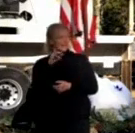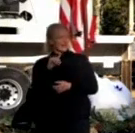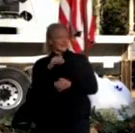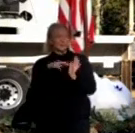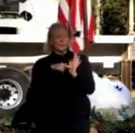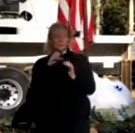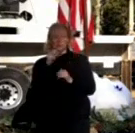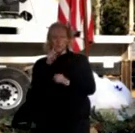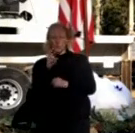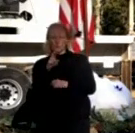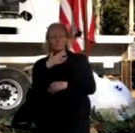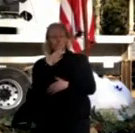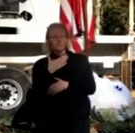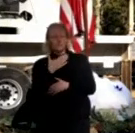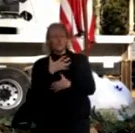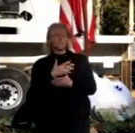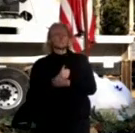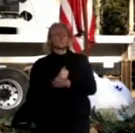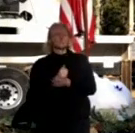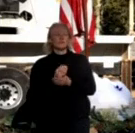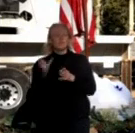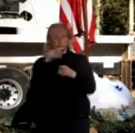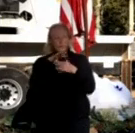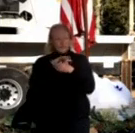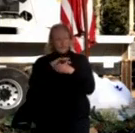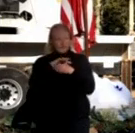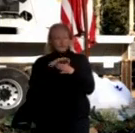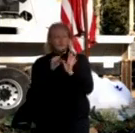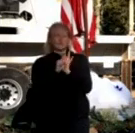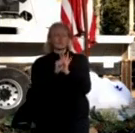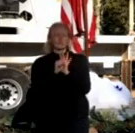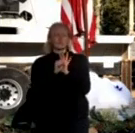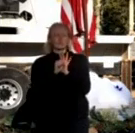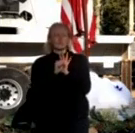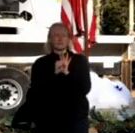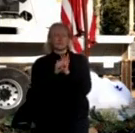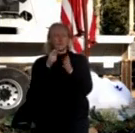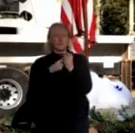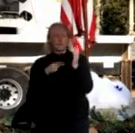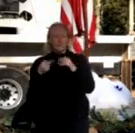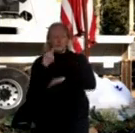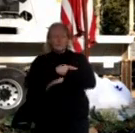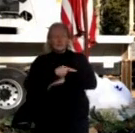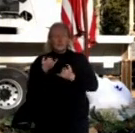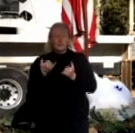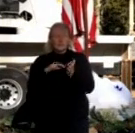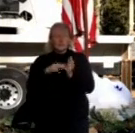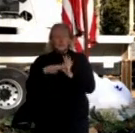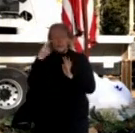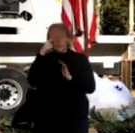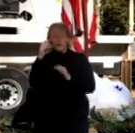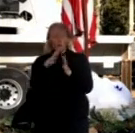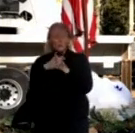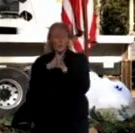Representative Soper, thank you so much for putting into context the symbolism of what this day means for